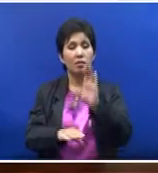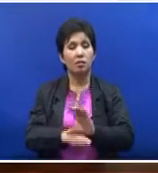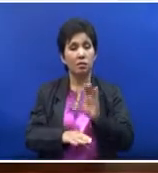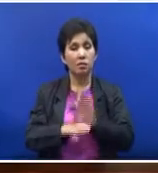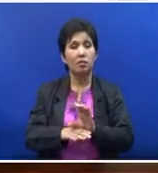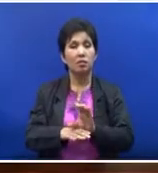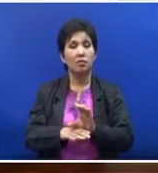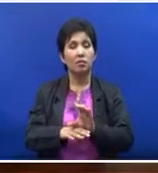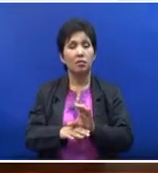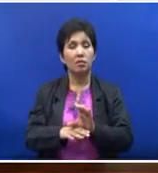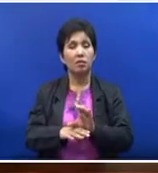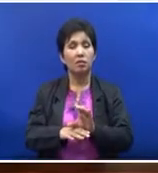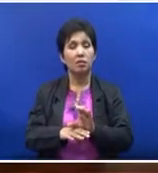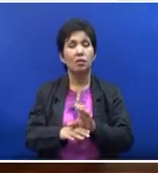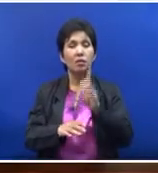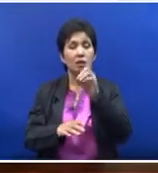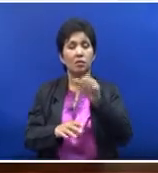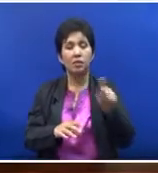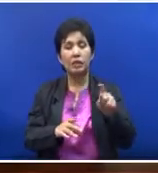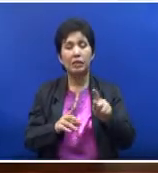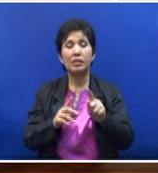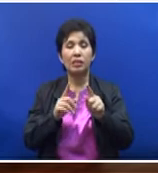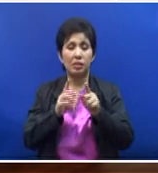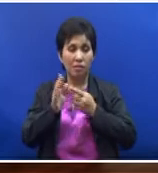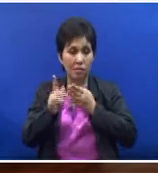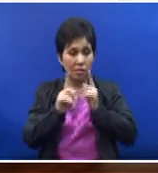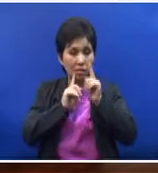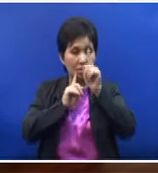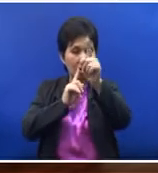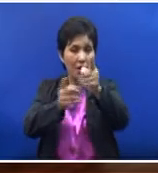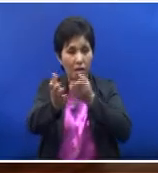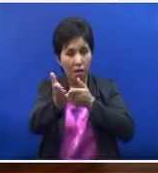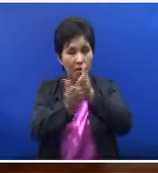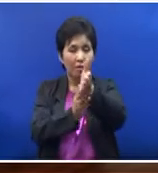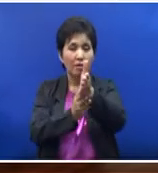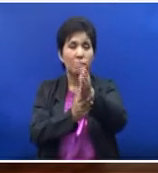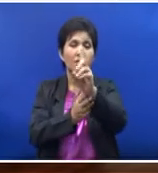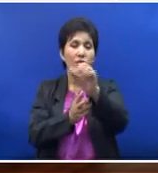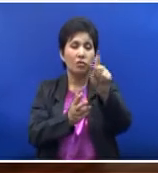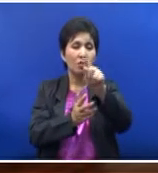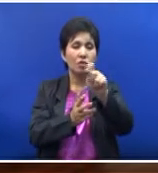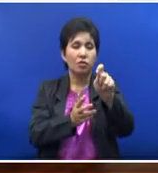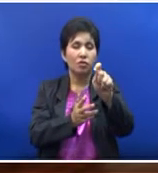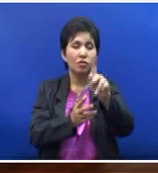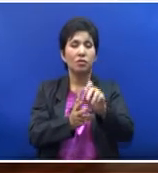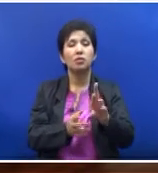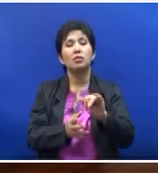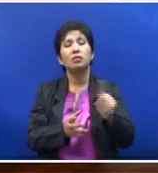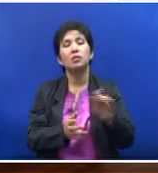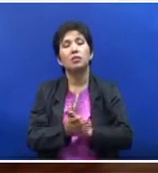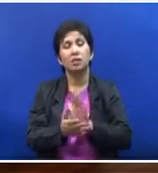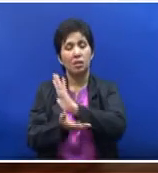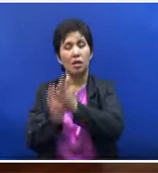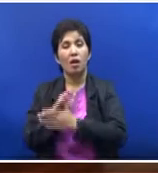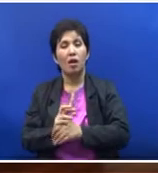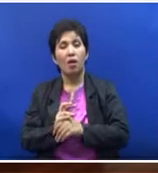is either forced diffusion, direct diffusions, or indirect diffusion. Right. So it is like